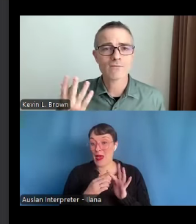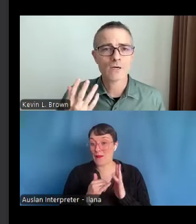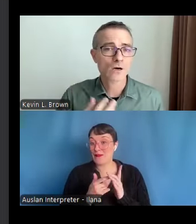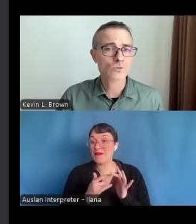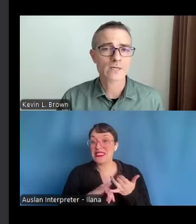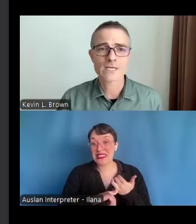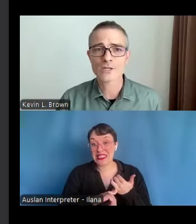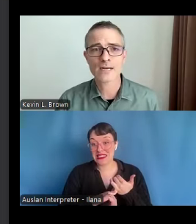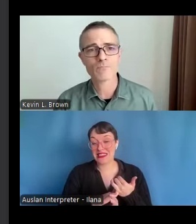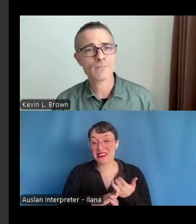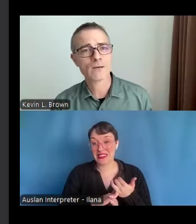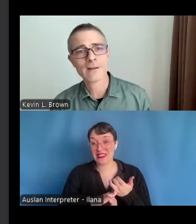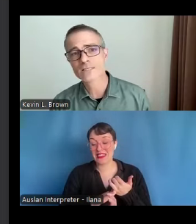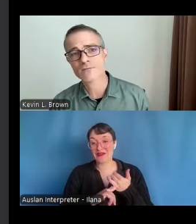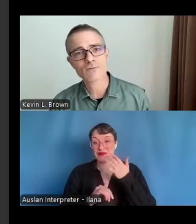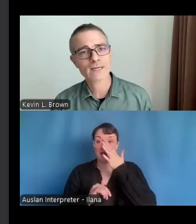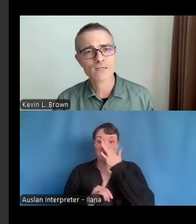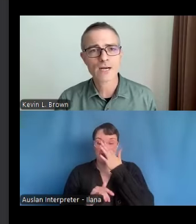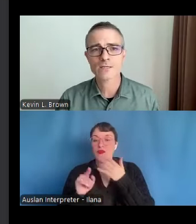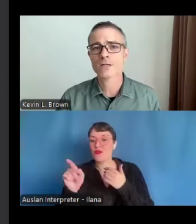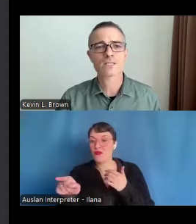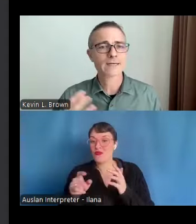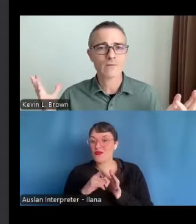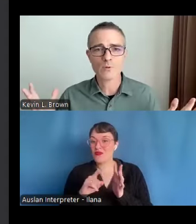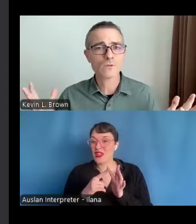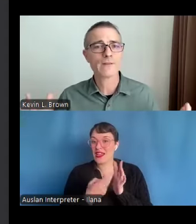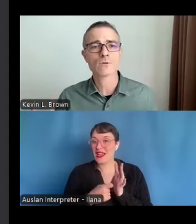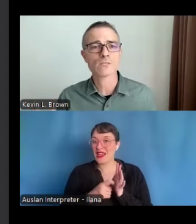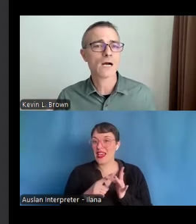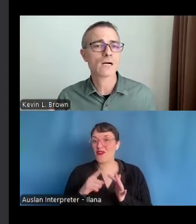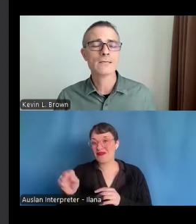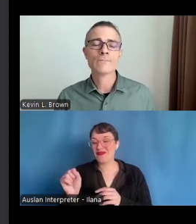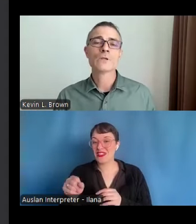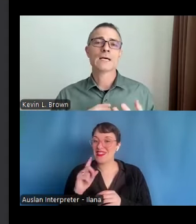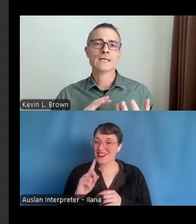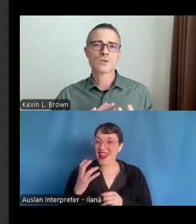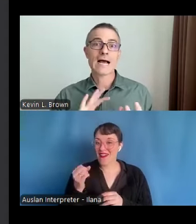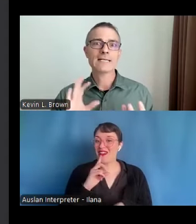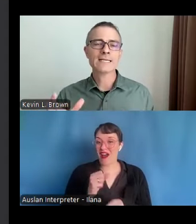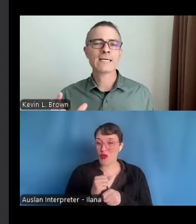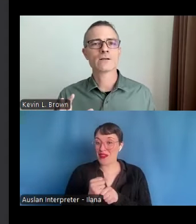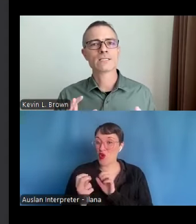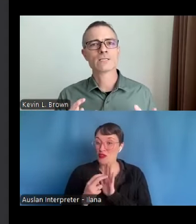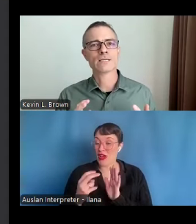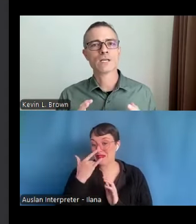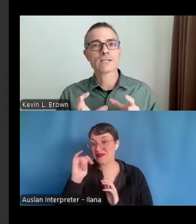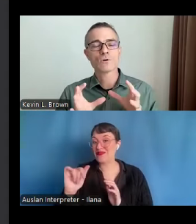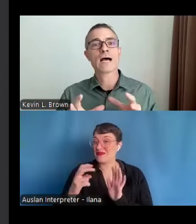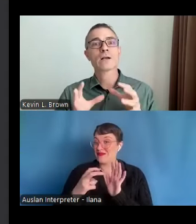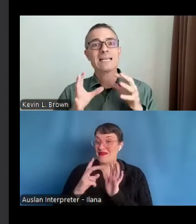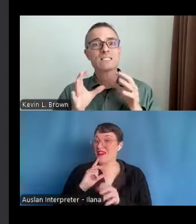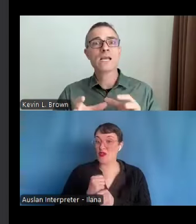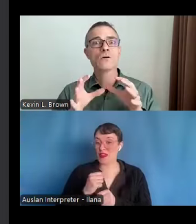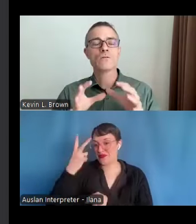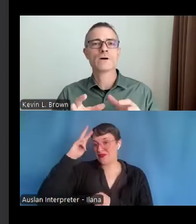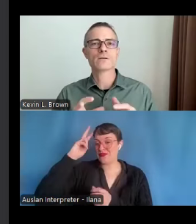large arts organization had a massive government contract. It was unexpectedly pulled, and they were stuck. And so the idea here is not to rely